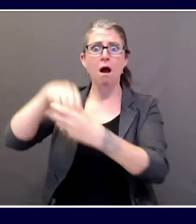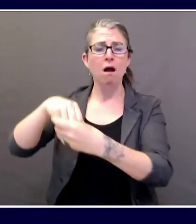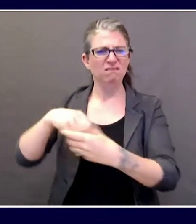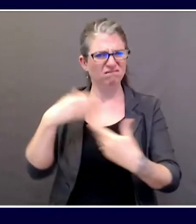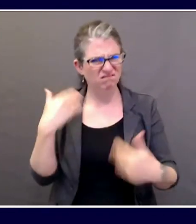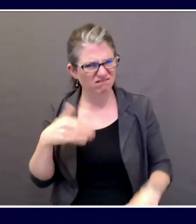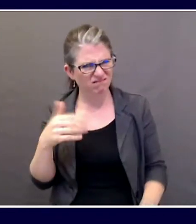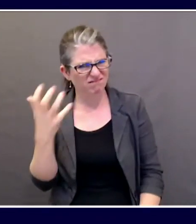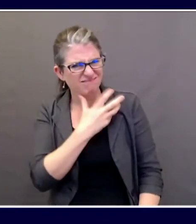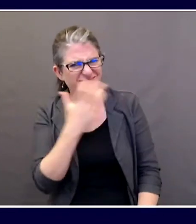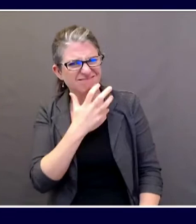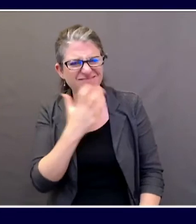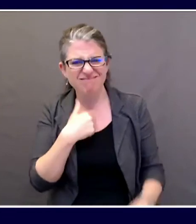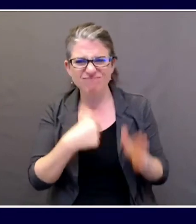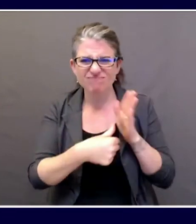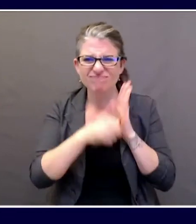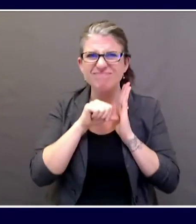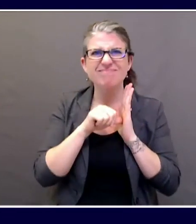today.